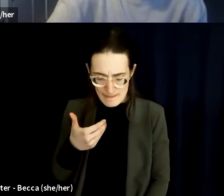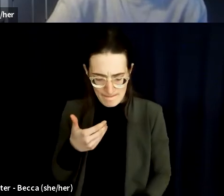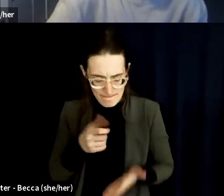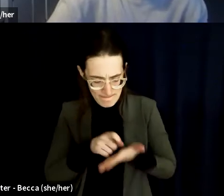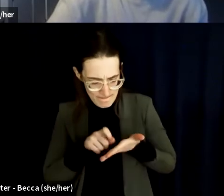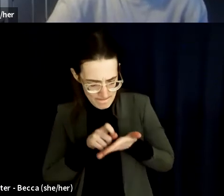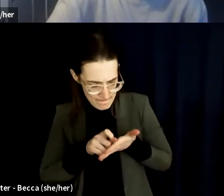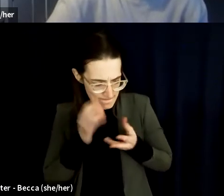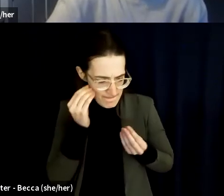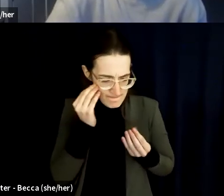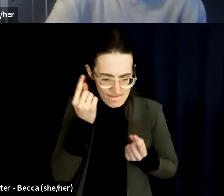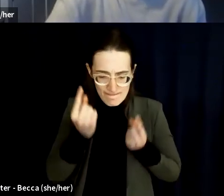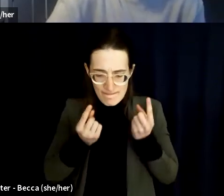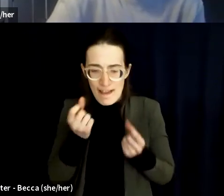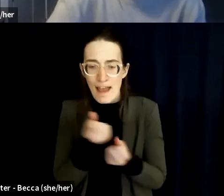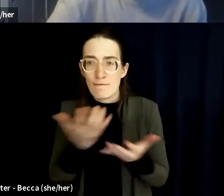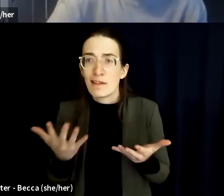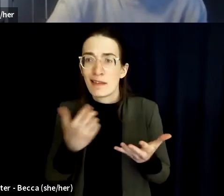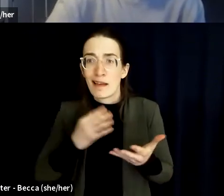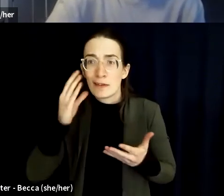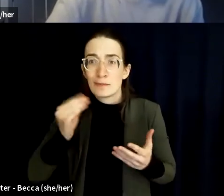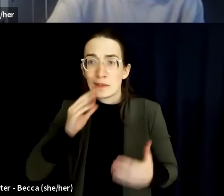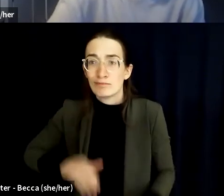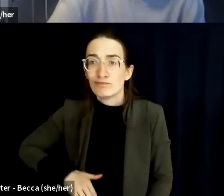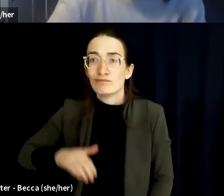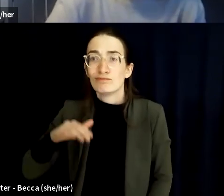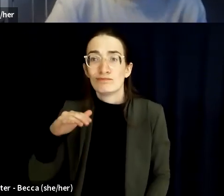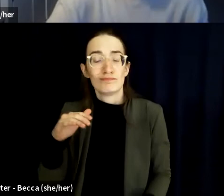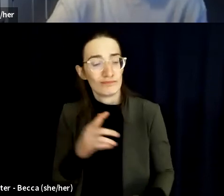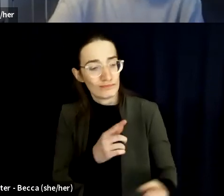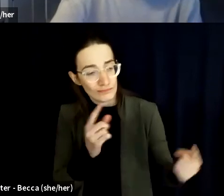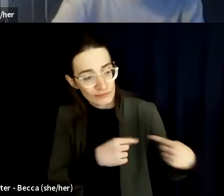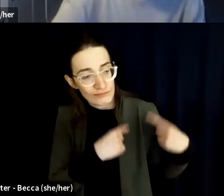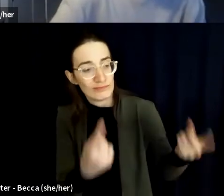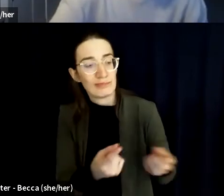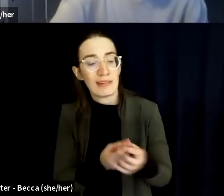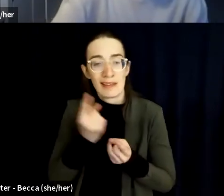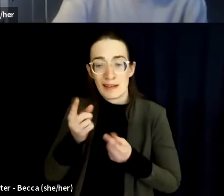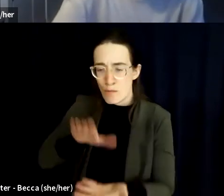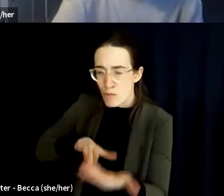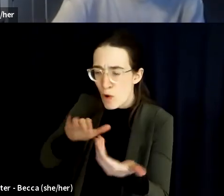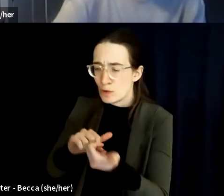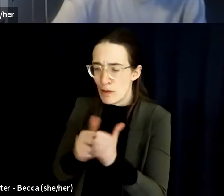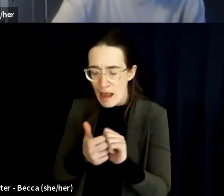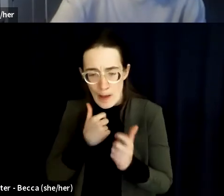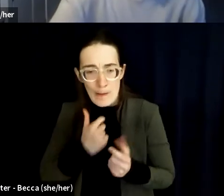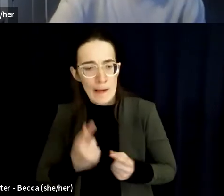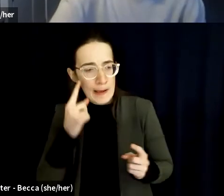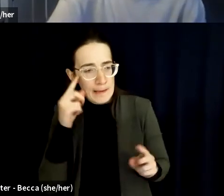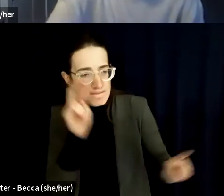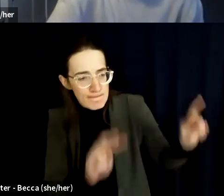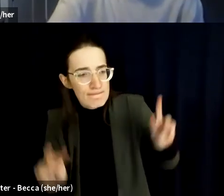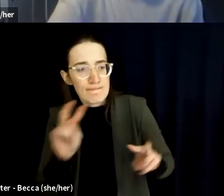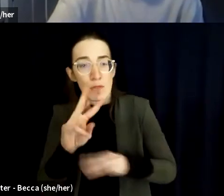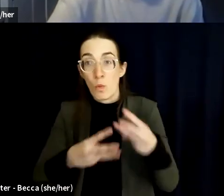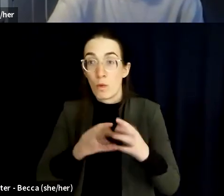how have the things that I've experienced shaped who I am, the way that I think about things, the way I approach things, the way I perceive things. It